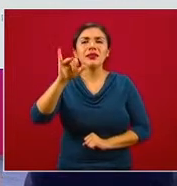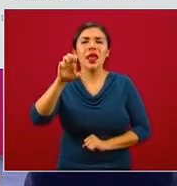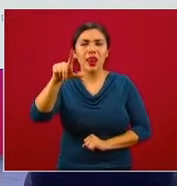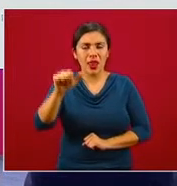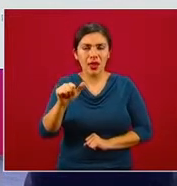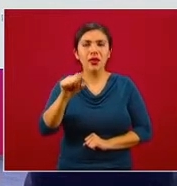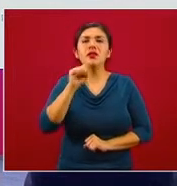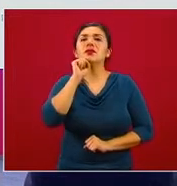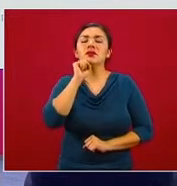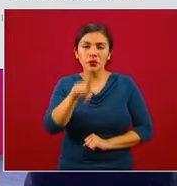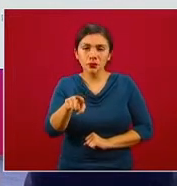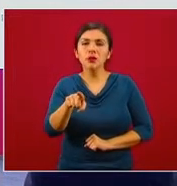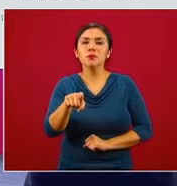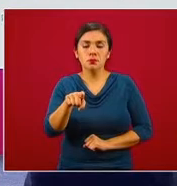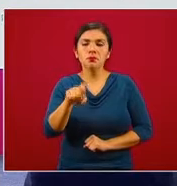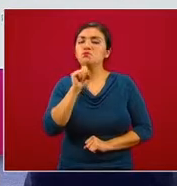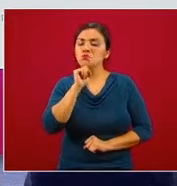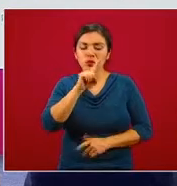center.